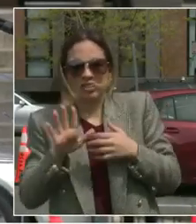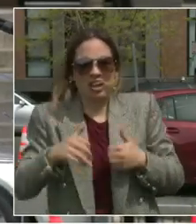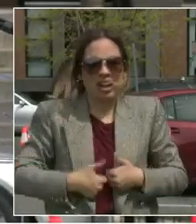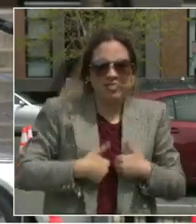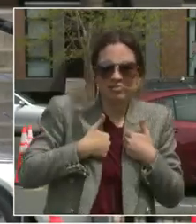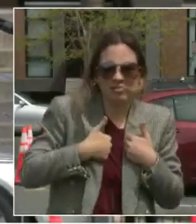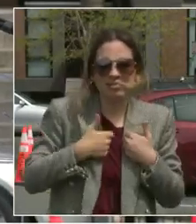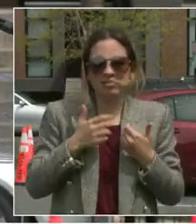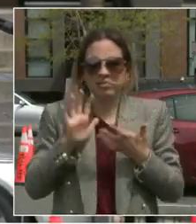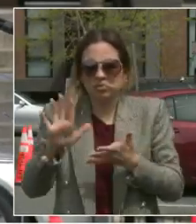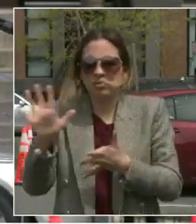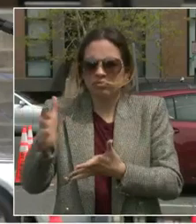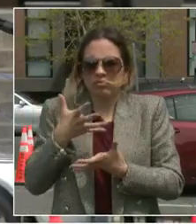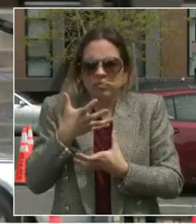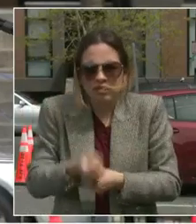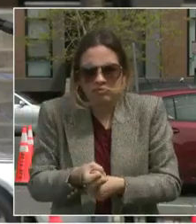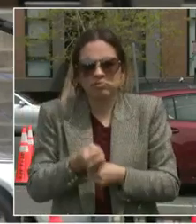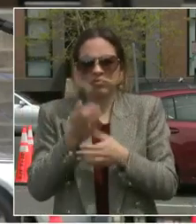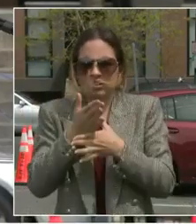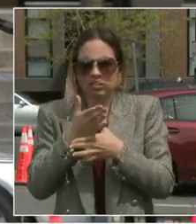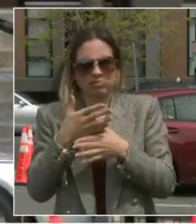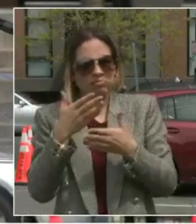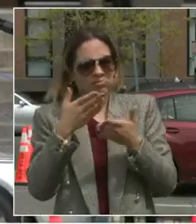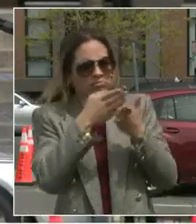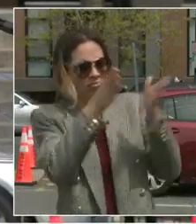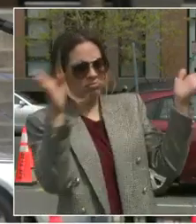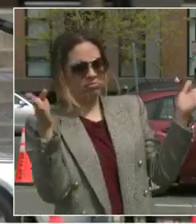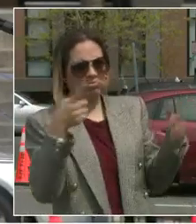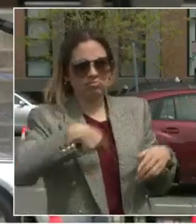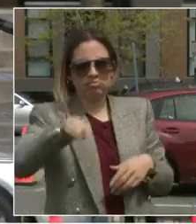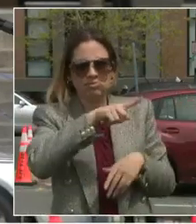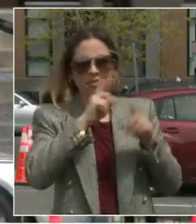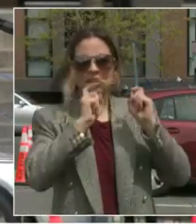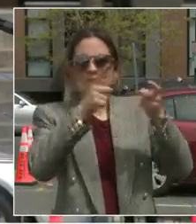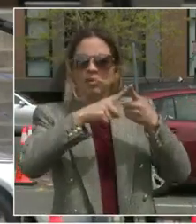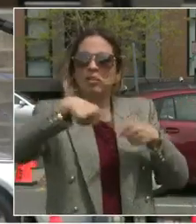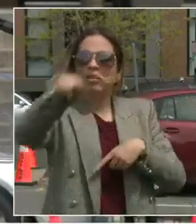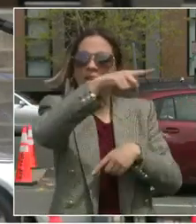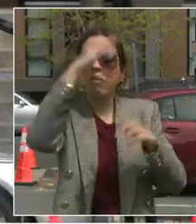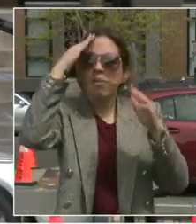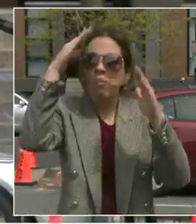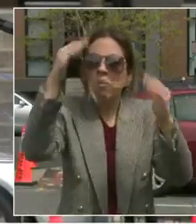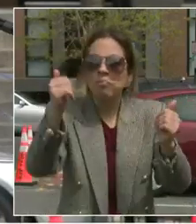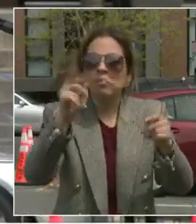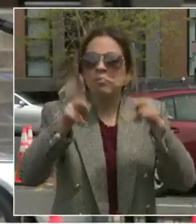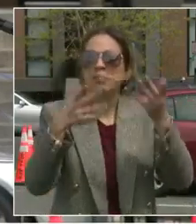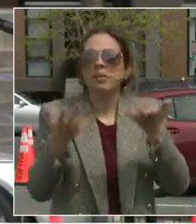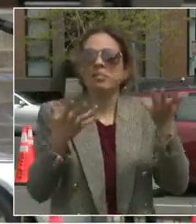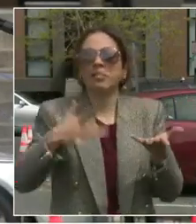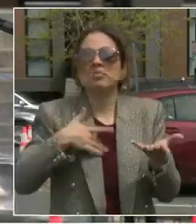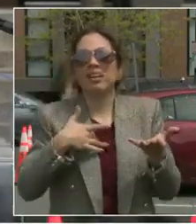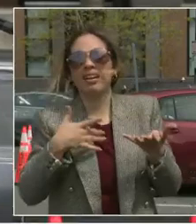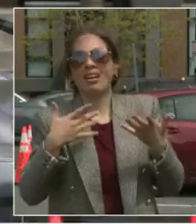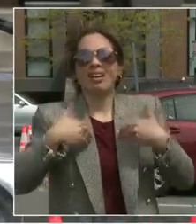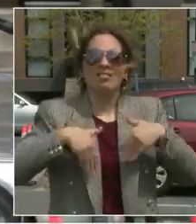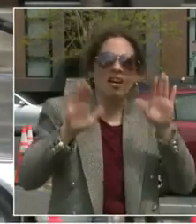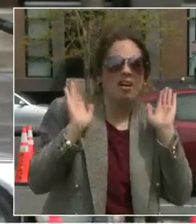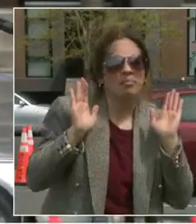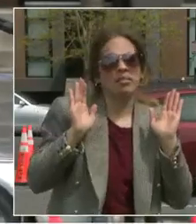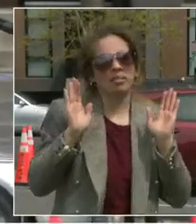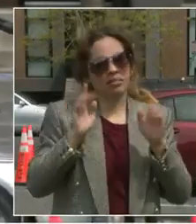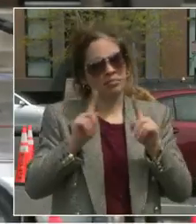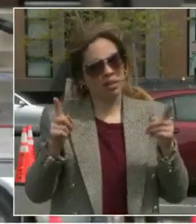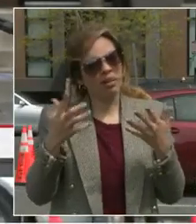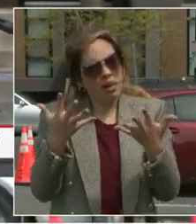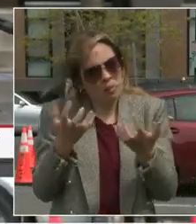story is really appreciated because it gives hope to people who may have given up hope that they can realize a home again. So I just want to extend my gratitude